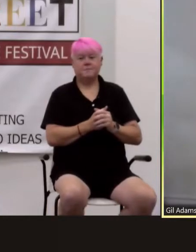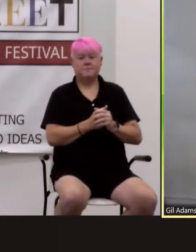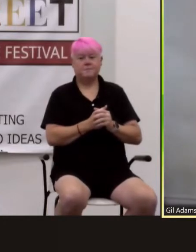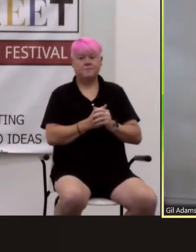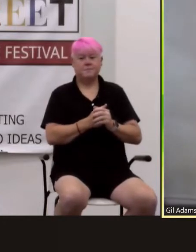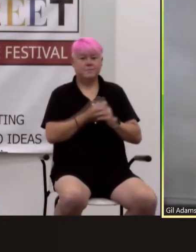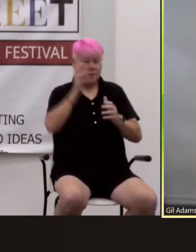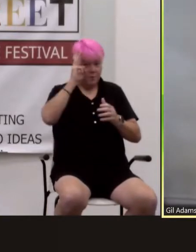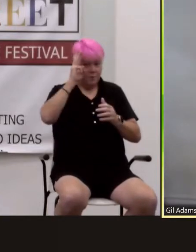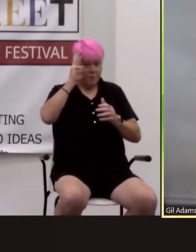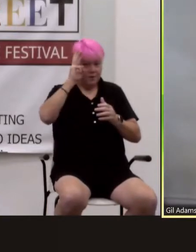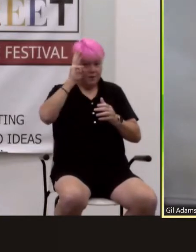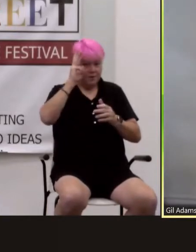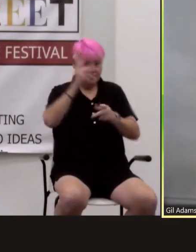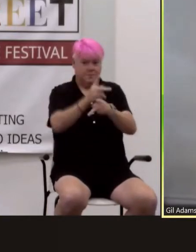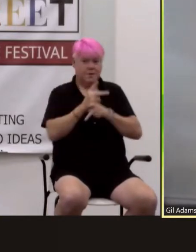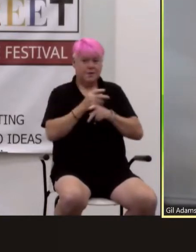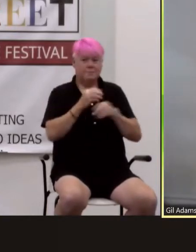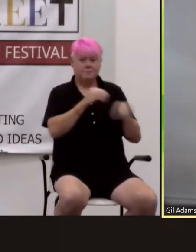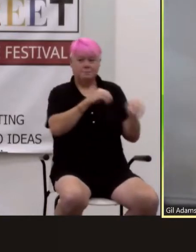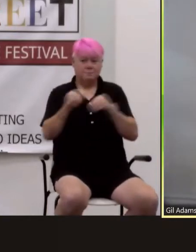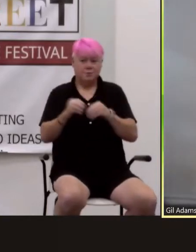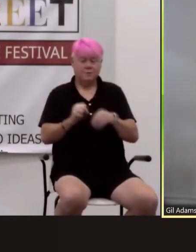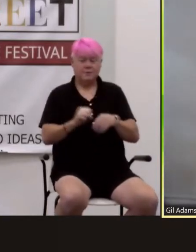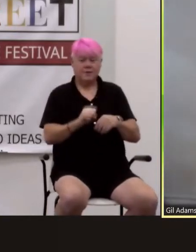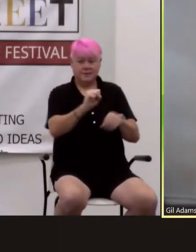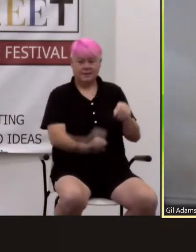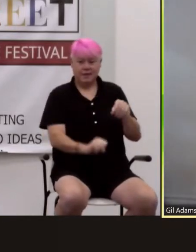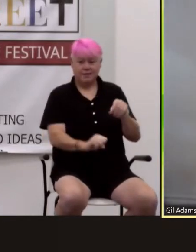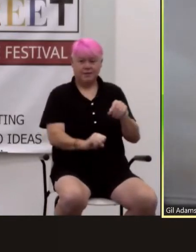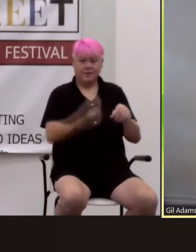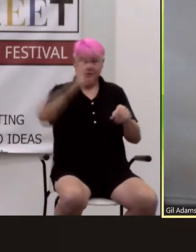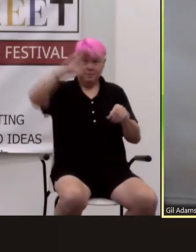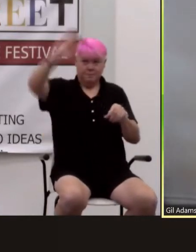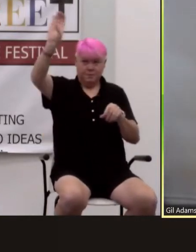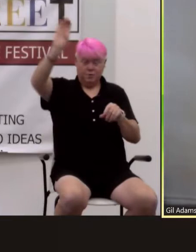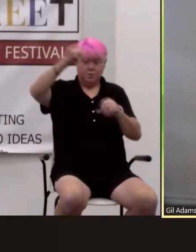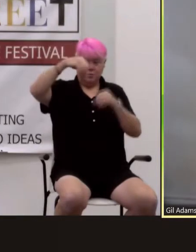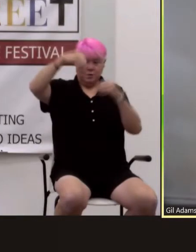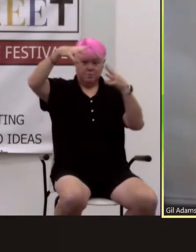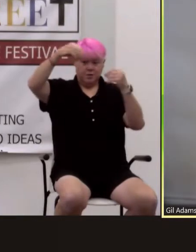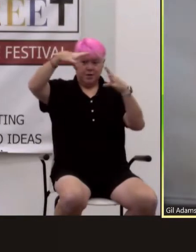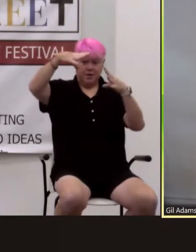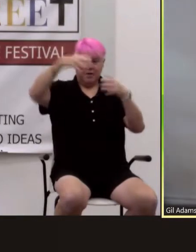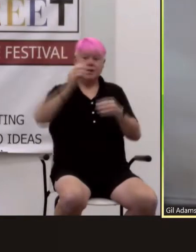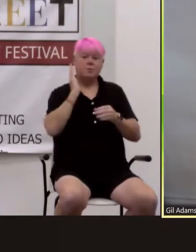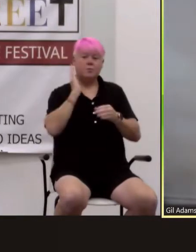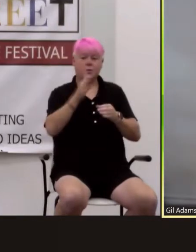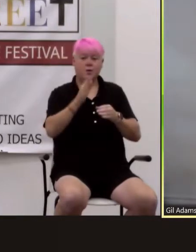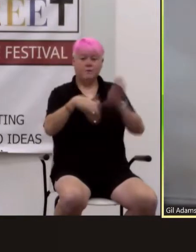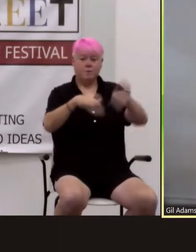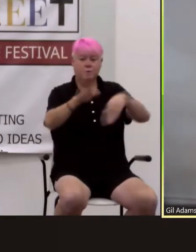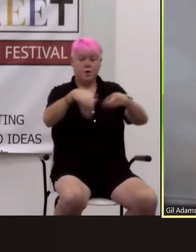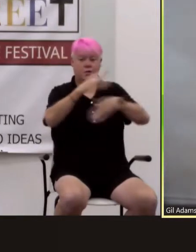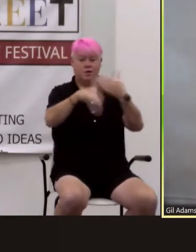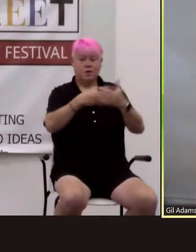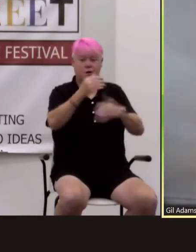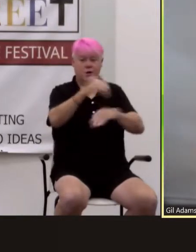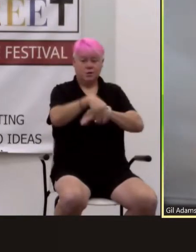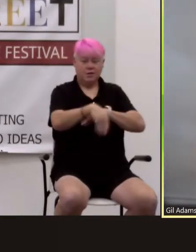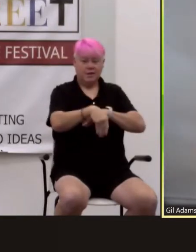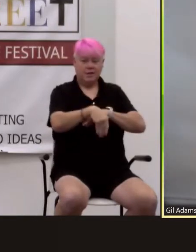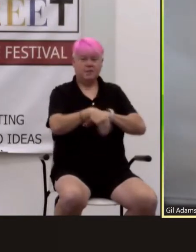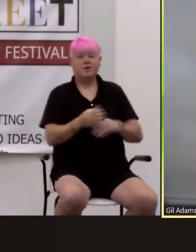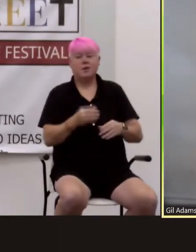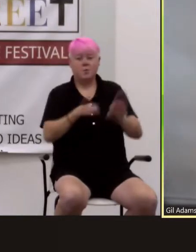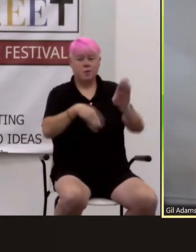William Morland kept moving south. If the moon was bright, he walked all night, wading through dry prairie grass.